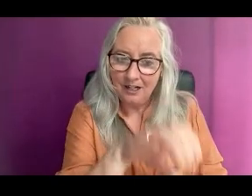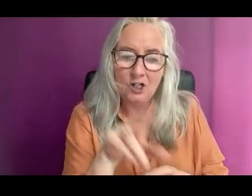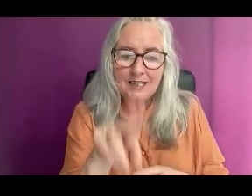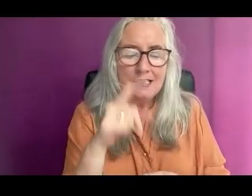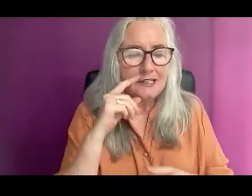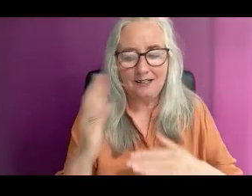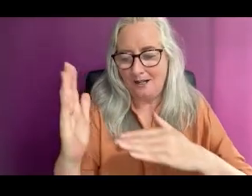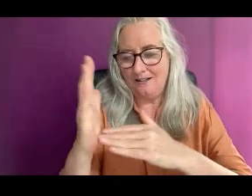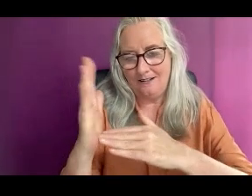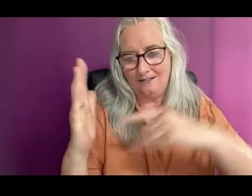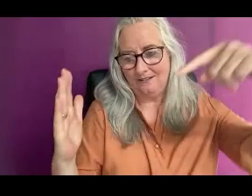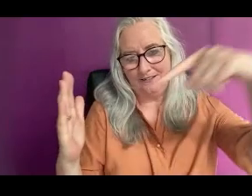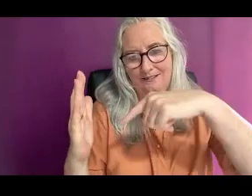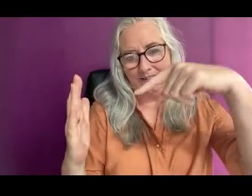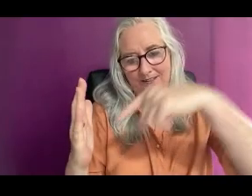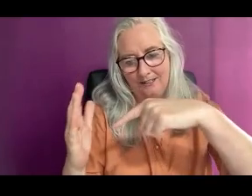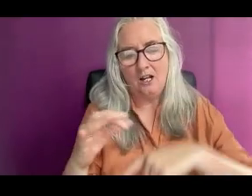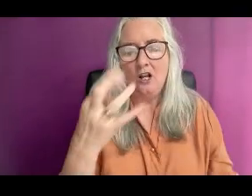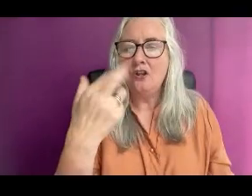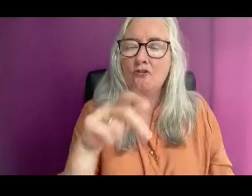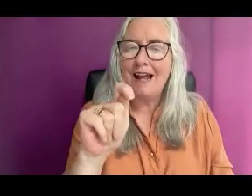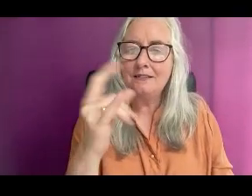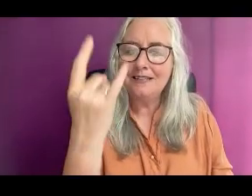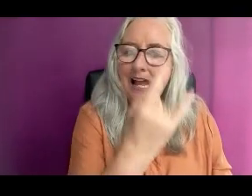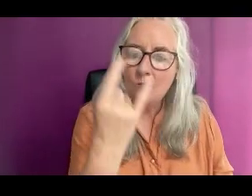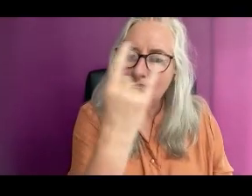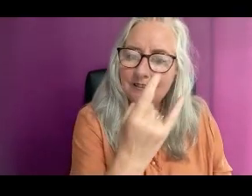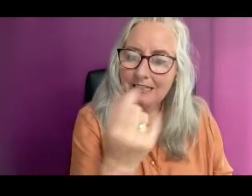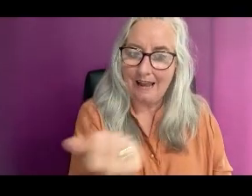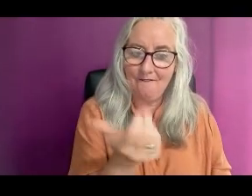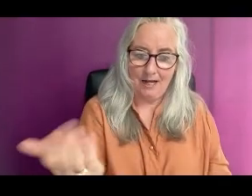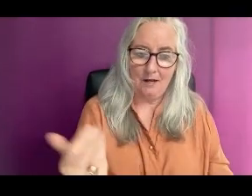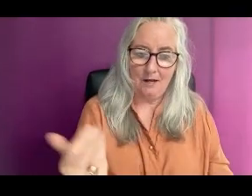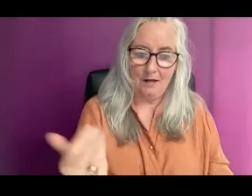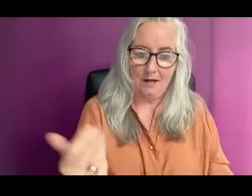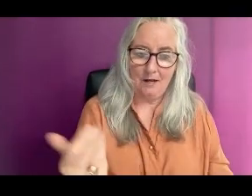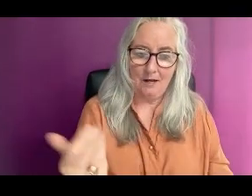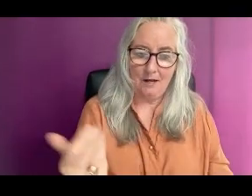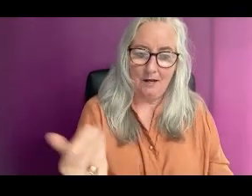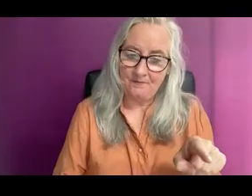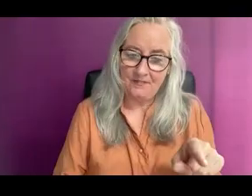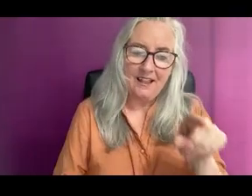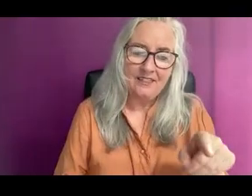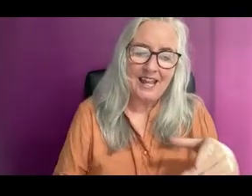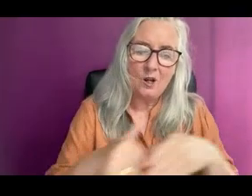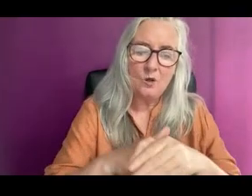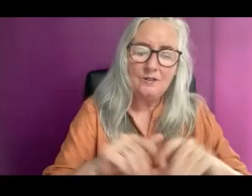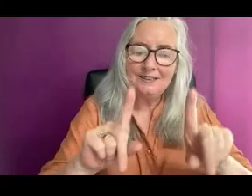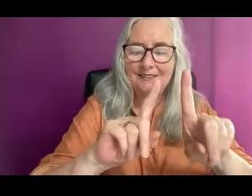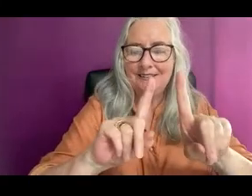right-hand corner there the grant hours that are available. And it includes different